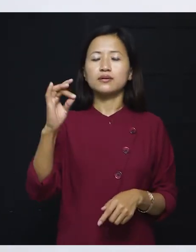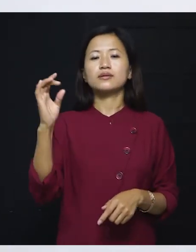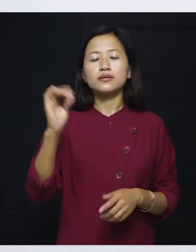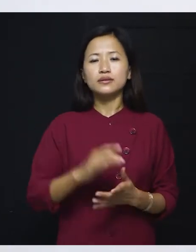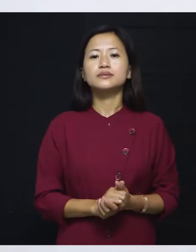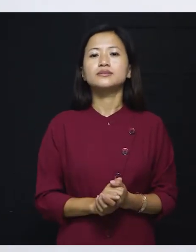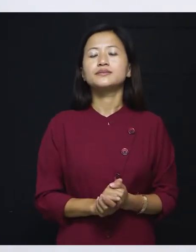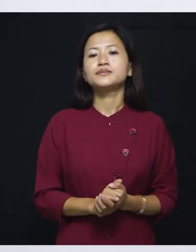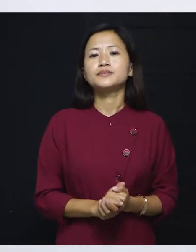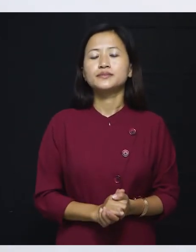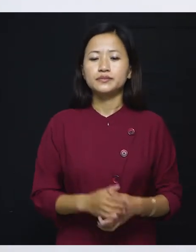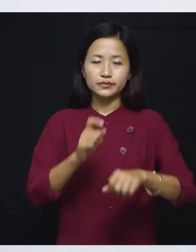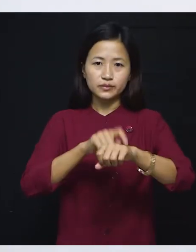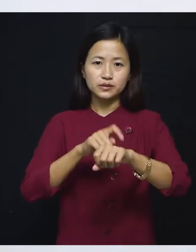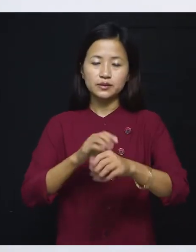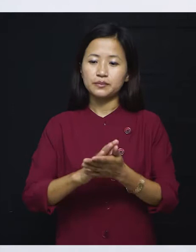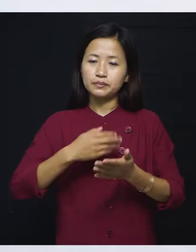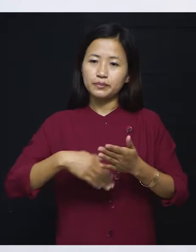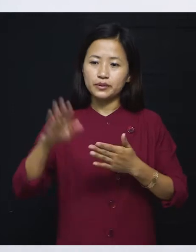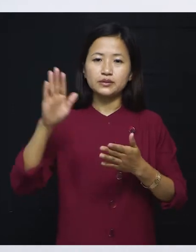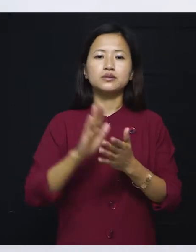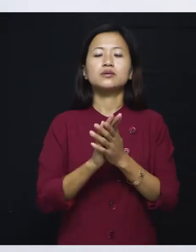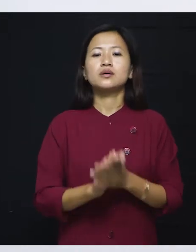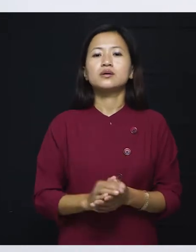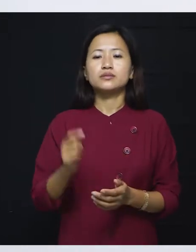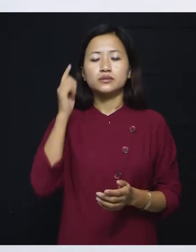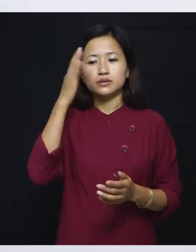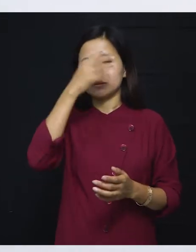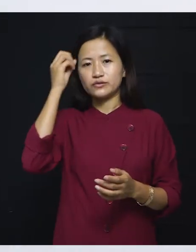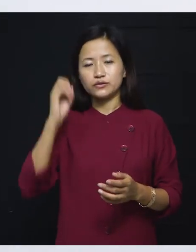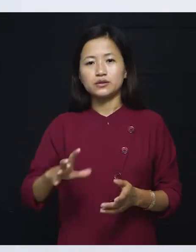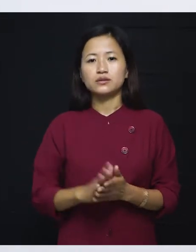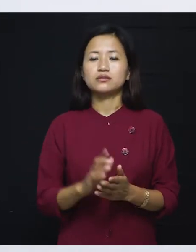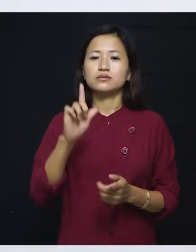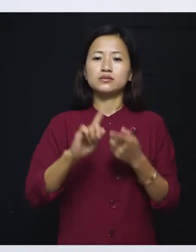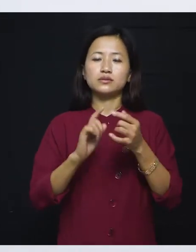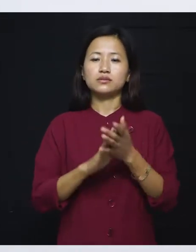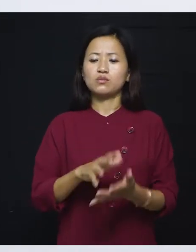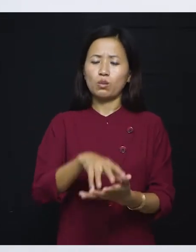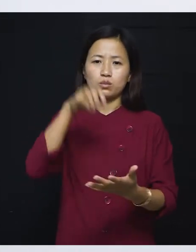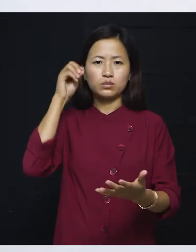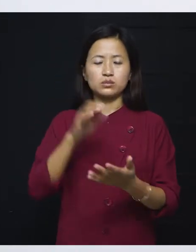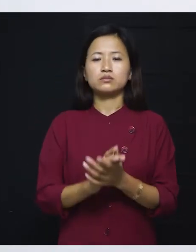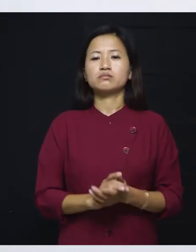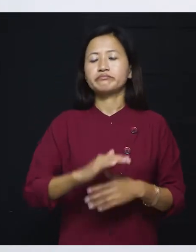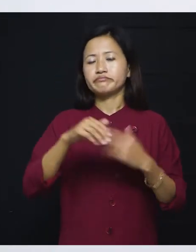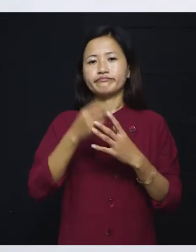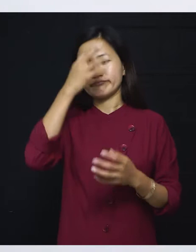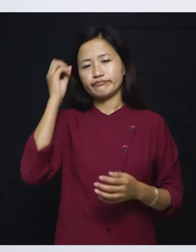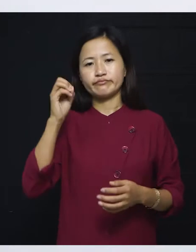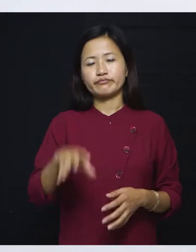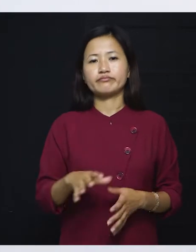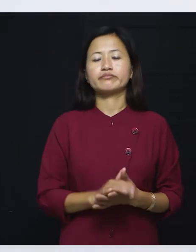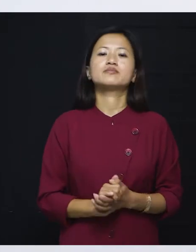sometimes with time that is passing, we also tend to forget the lessons that we have already learned. And so that is why I just gave